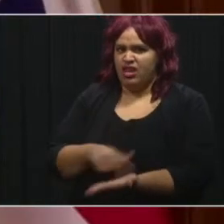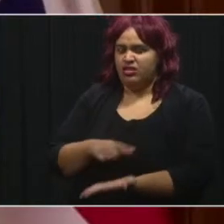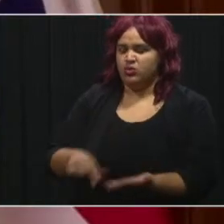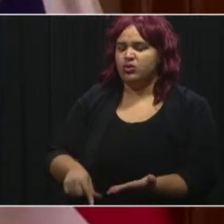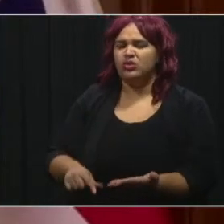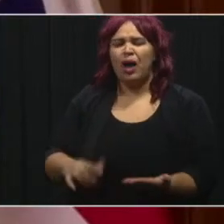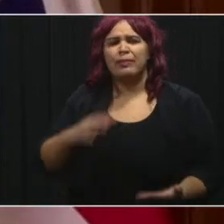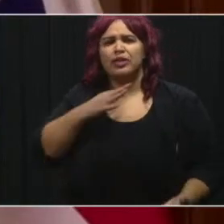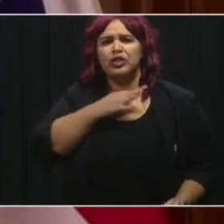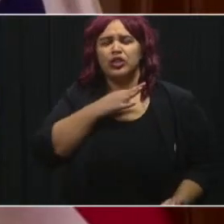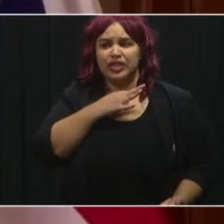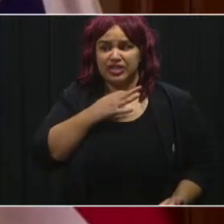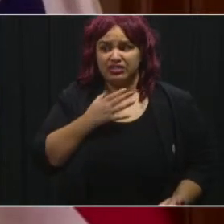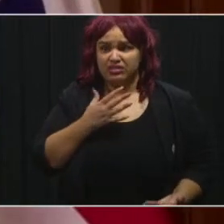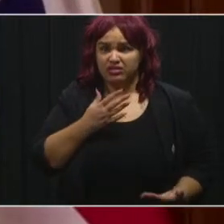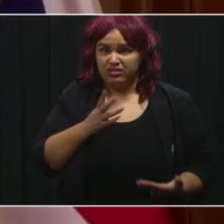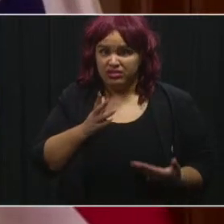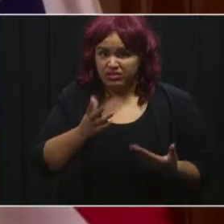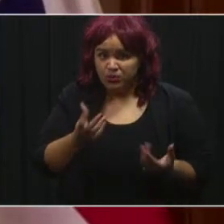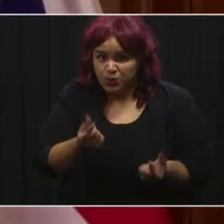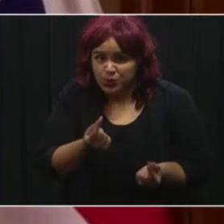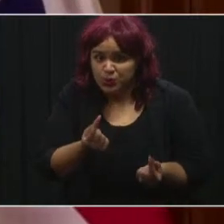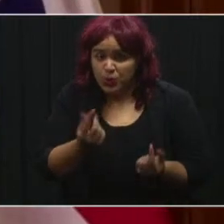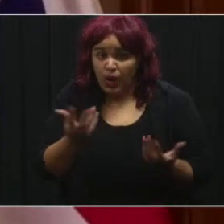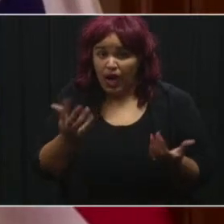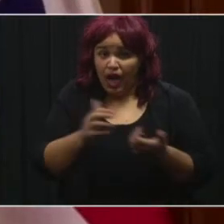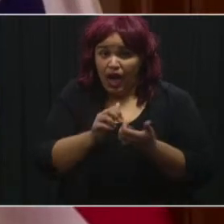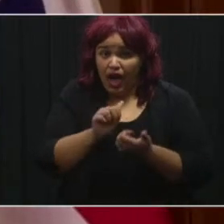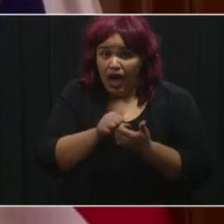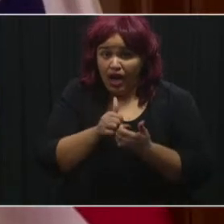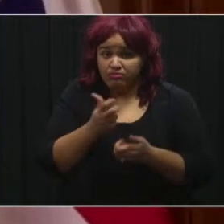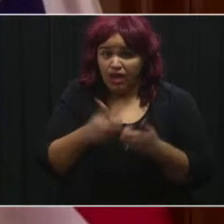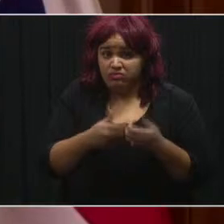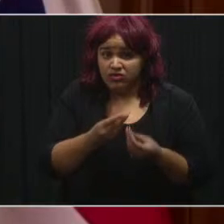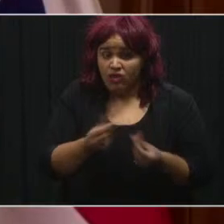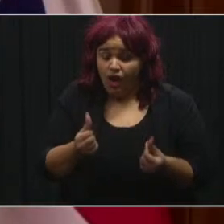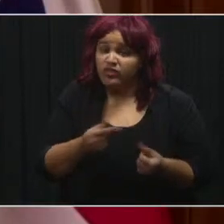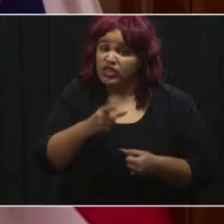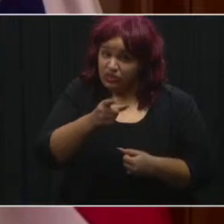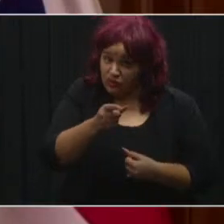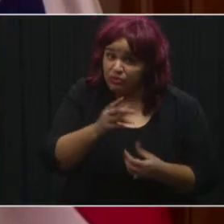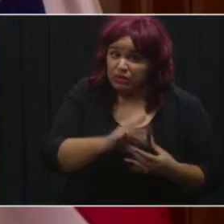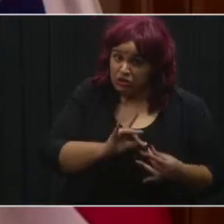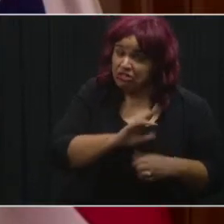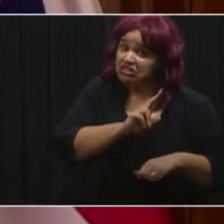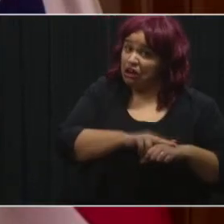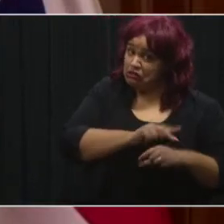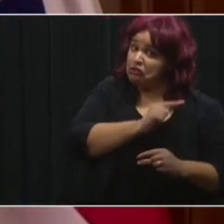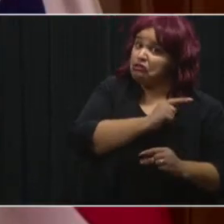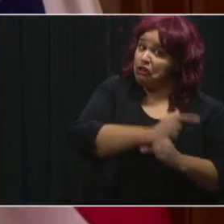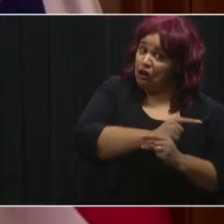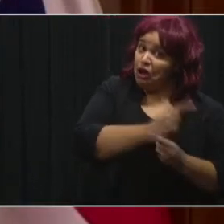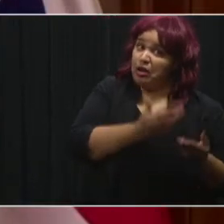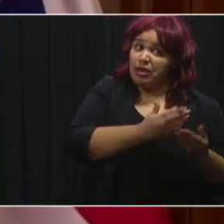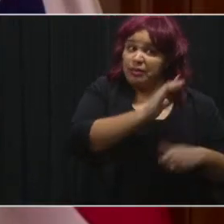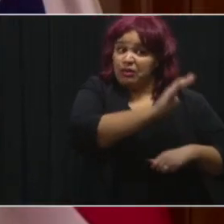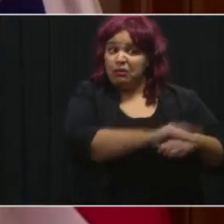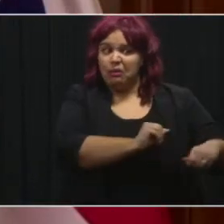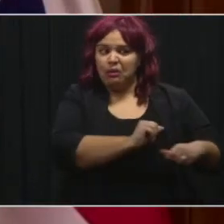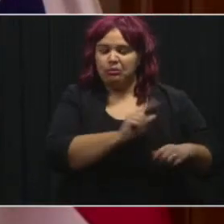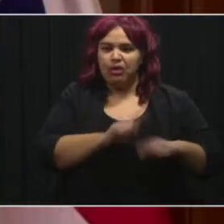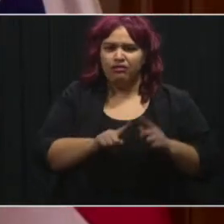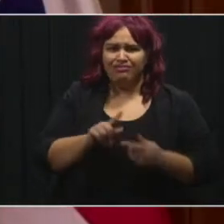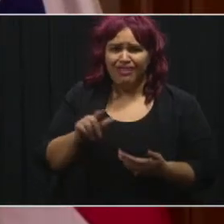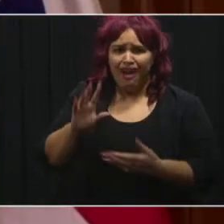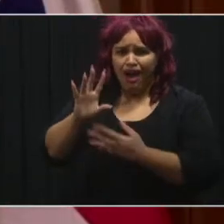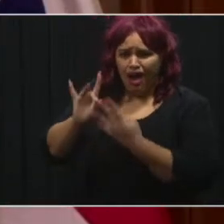besides activating the National Guard that could possibly help these schools get the children to, classes? Yeah, I